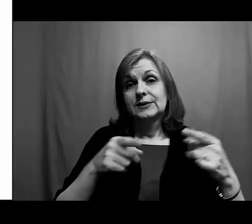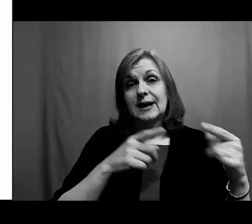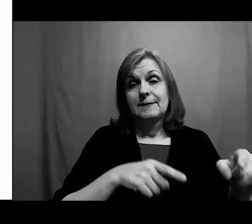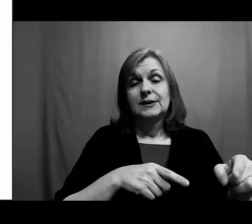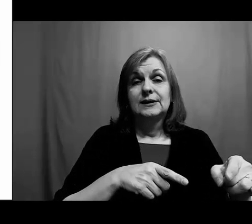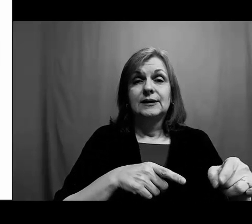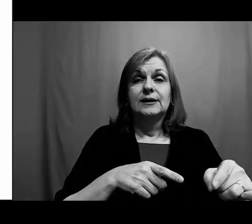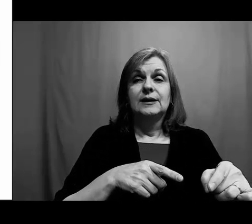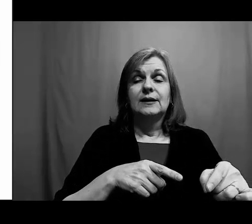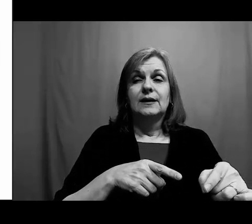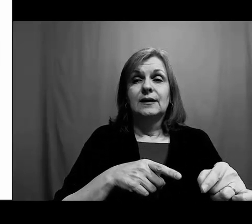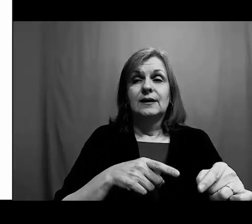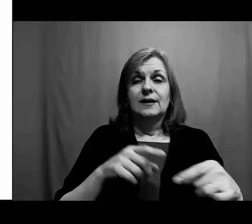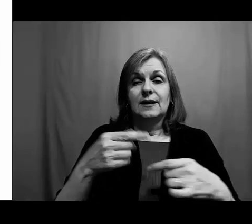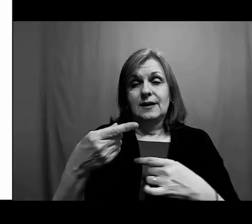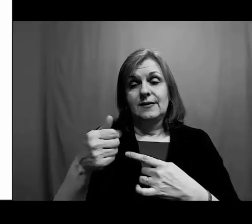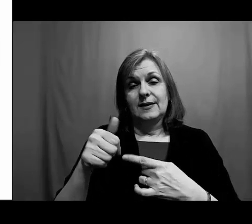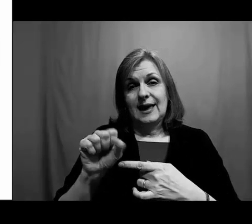releasing these